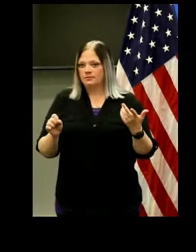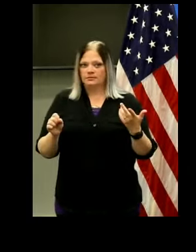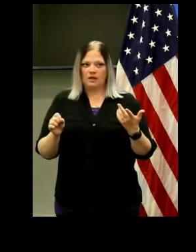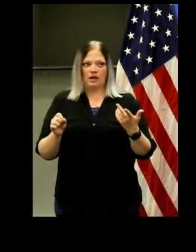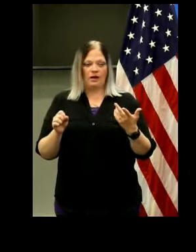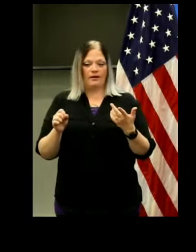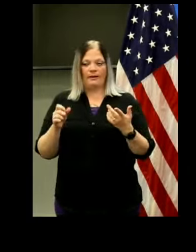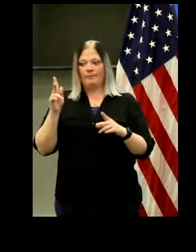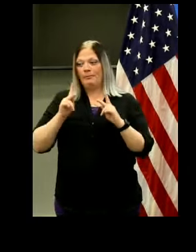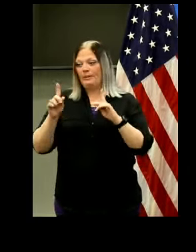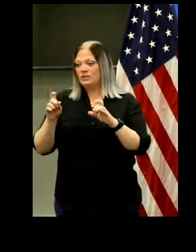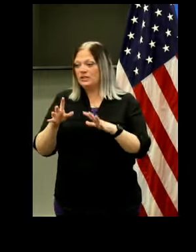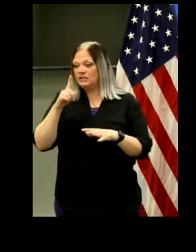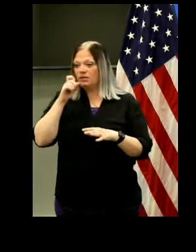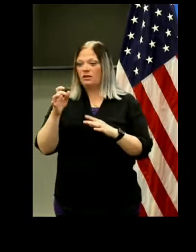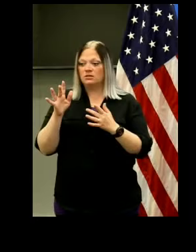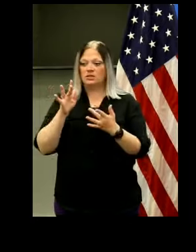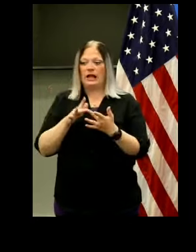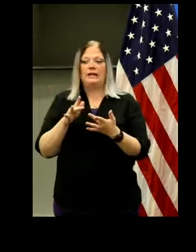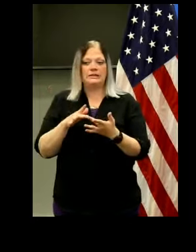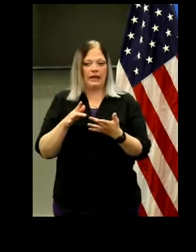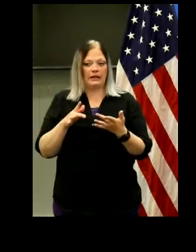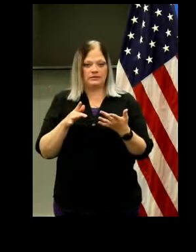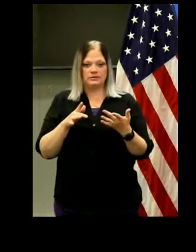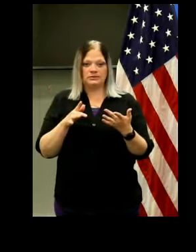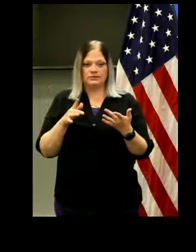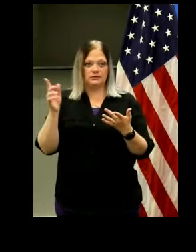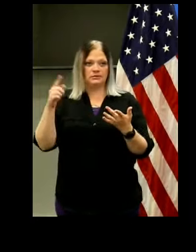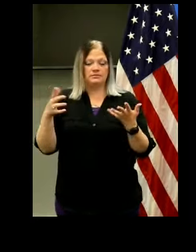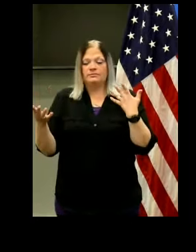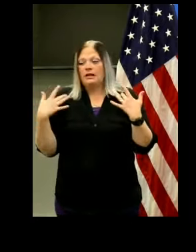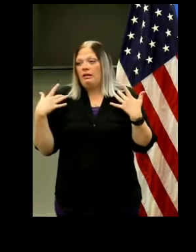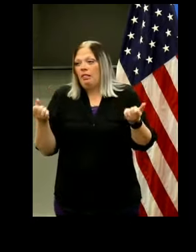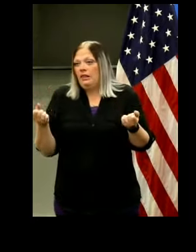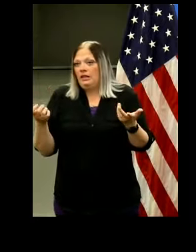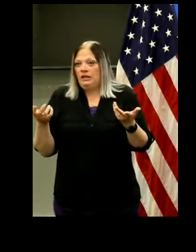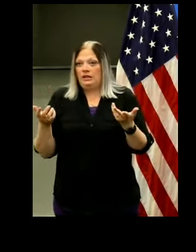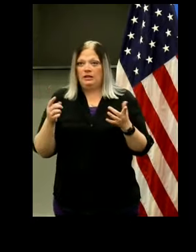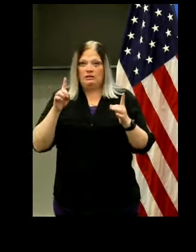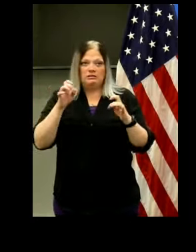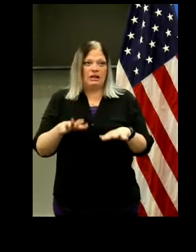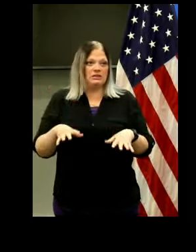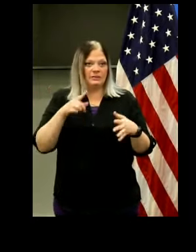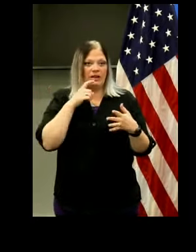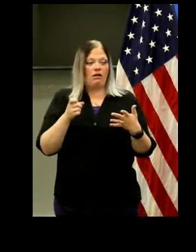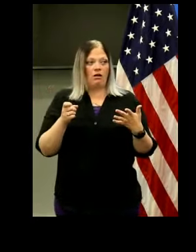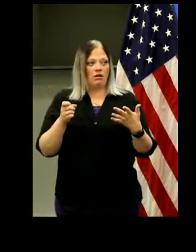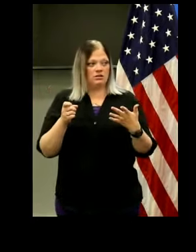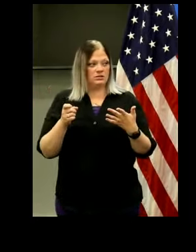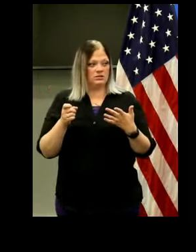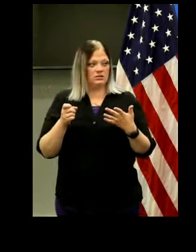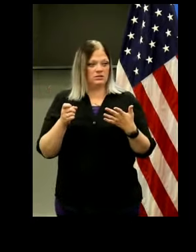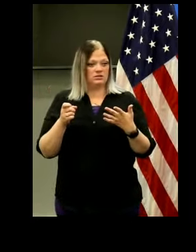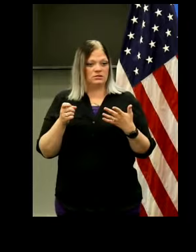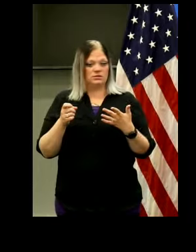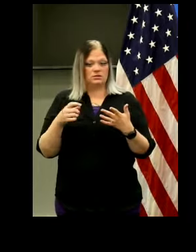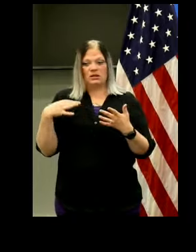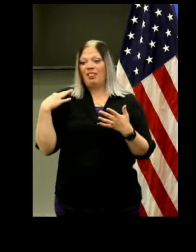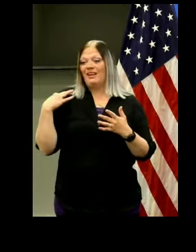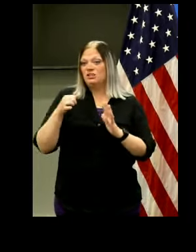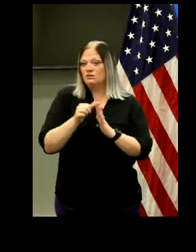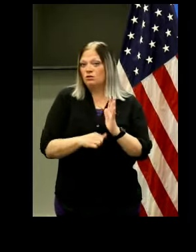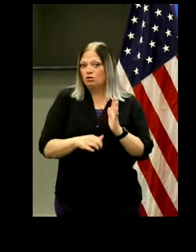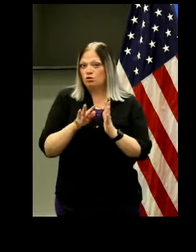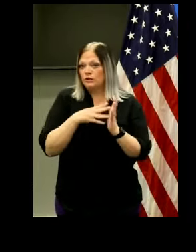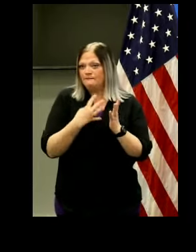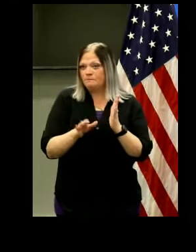getting tested because they're contacts that are otherwise healthy, or people getting tested because they have elective surgery scheduled.